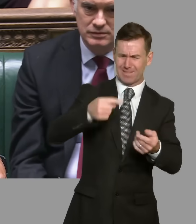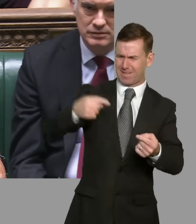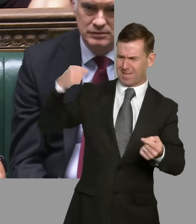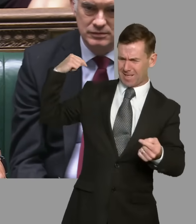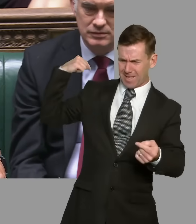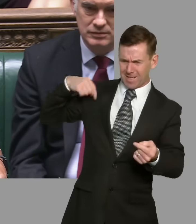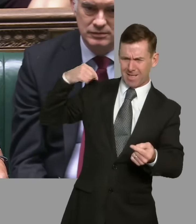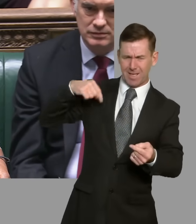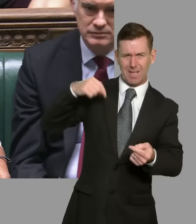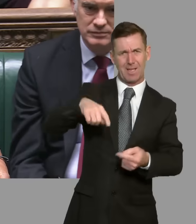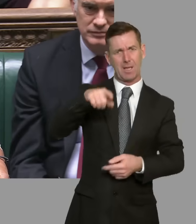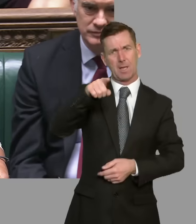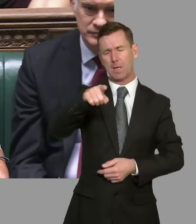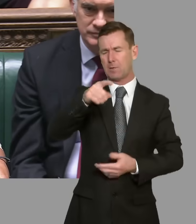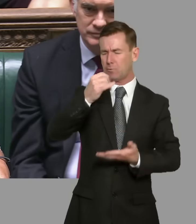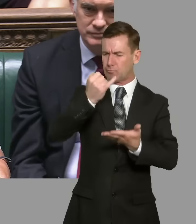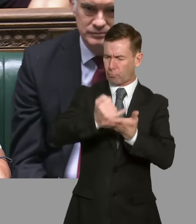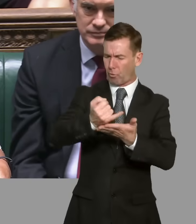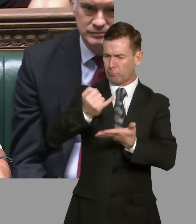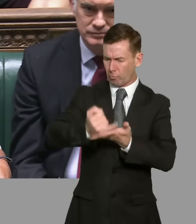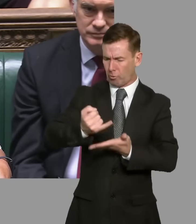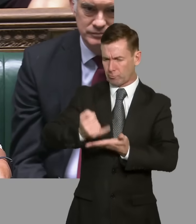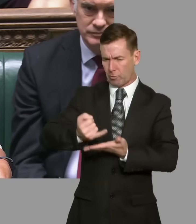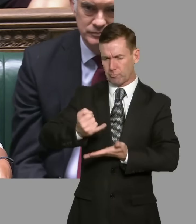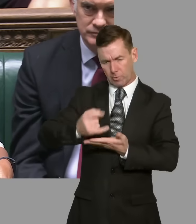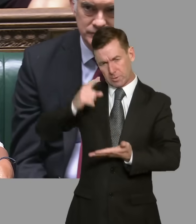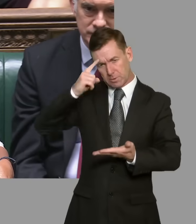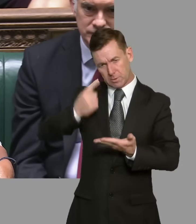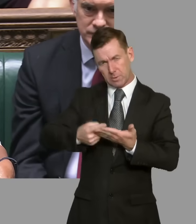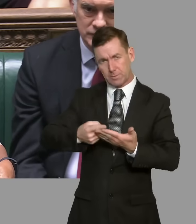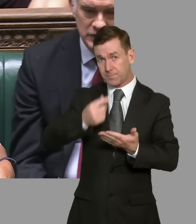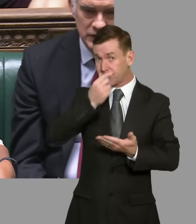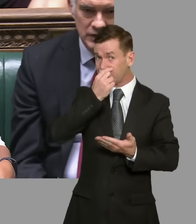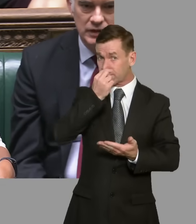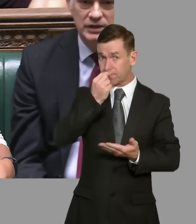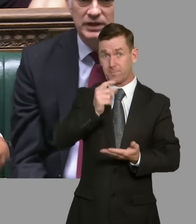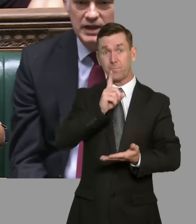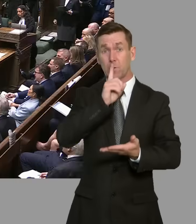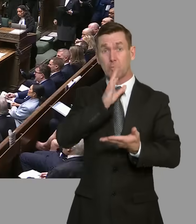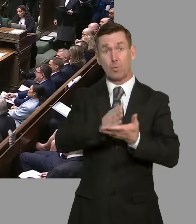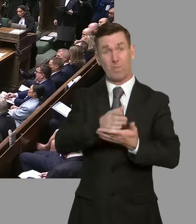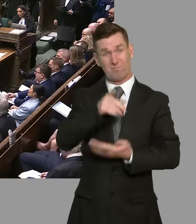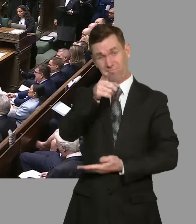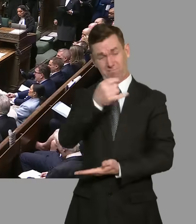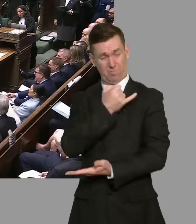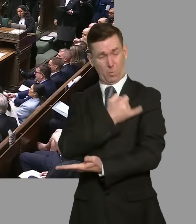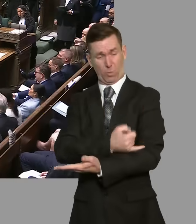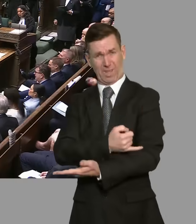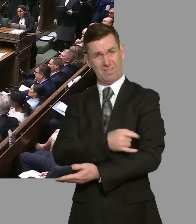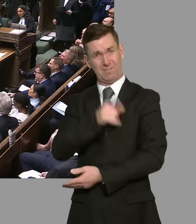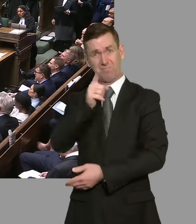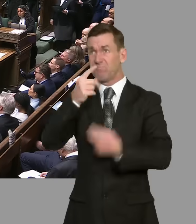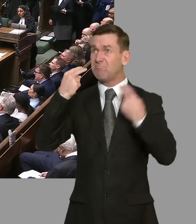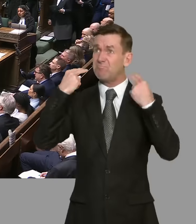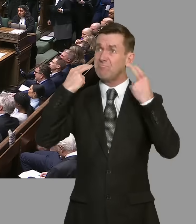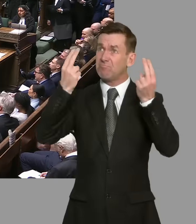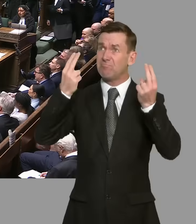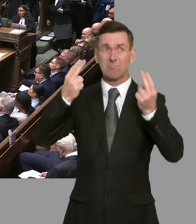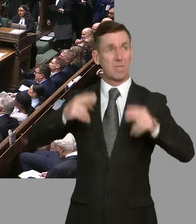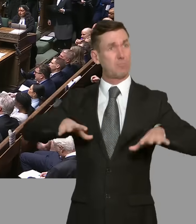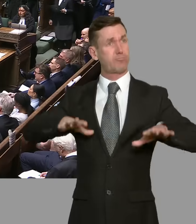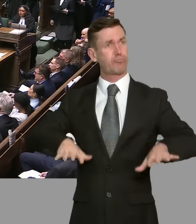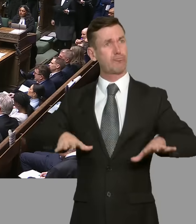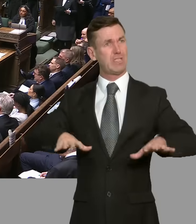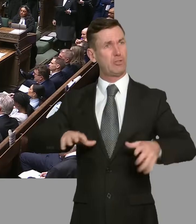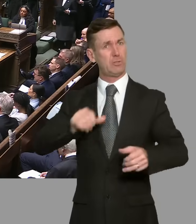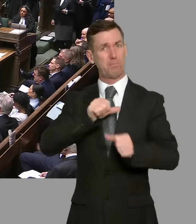country. Isn't the truth that he is too weak to stand up for our national interests? Prime Minister. Mr. Speaker,